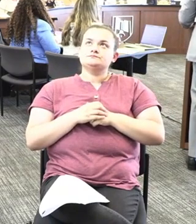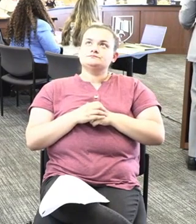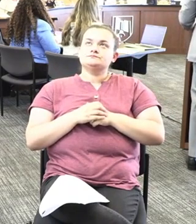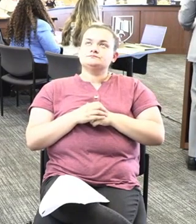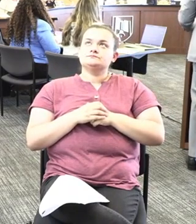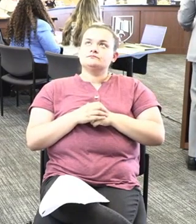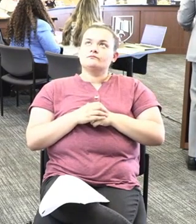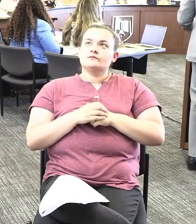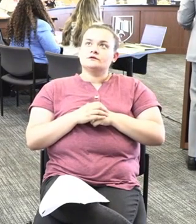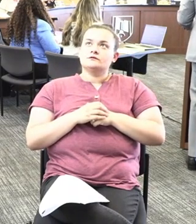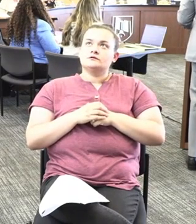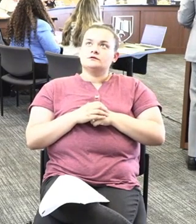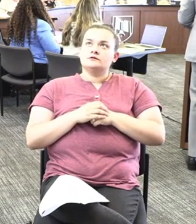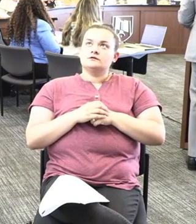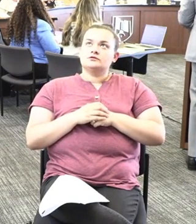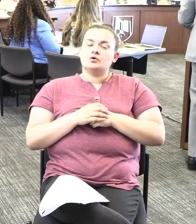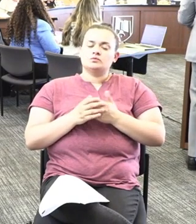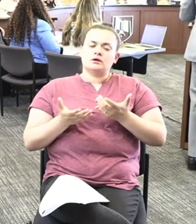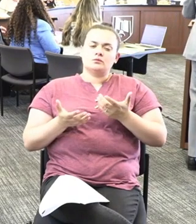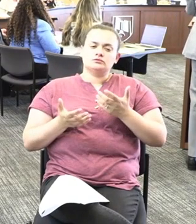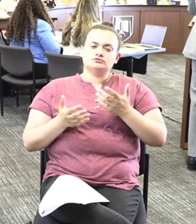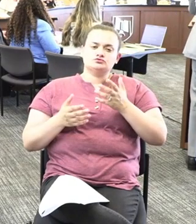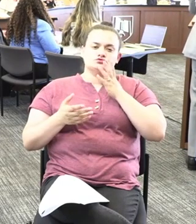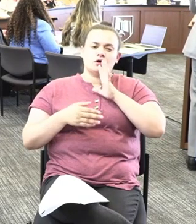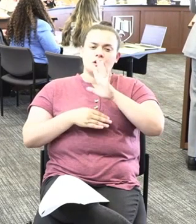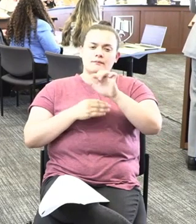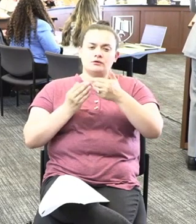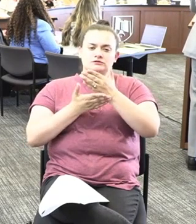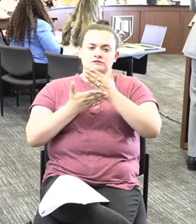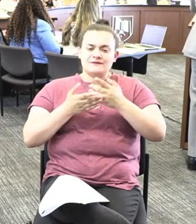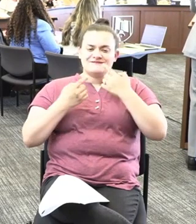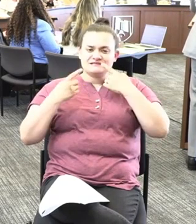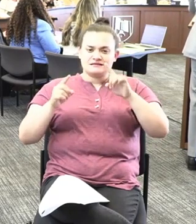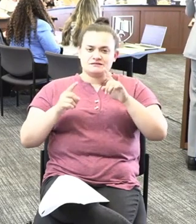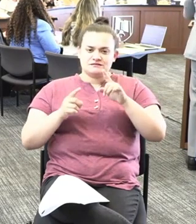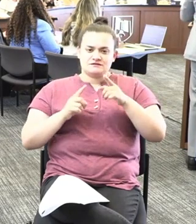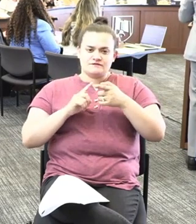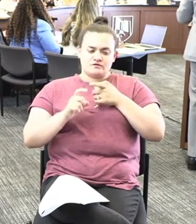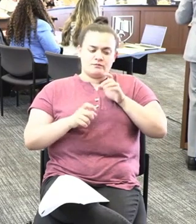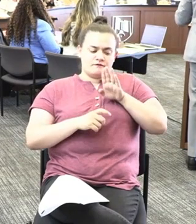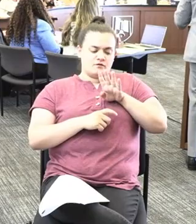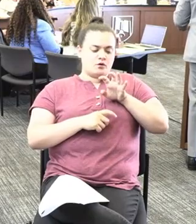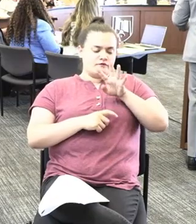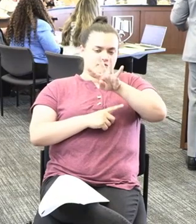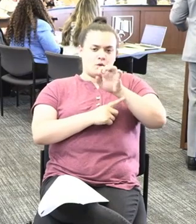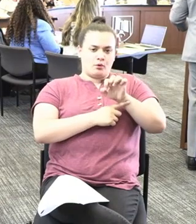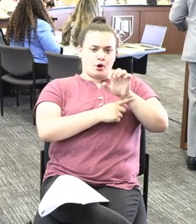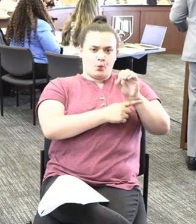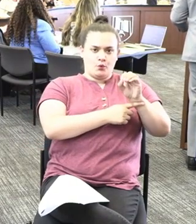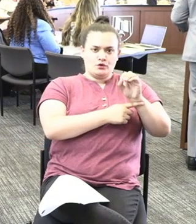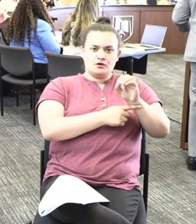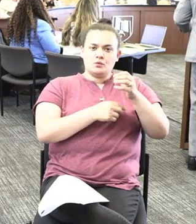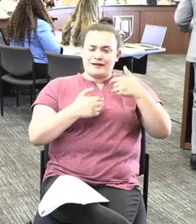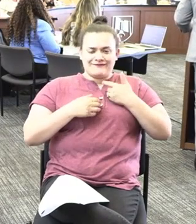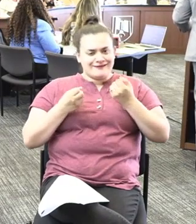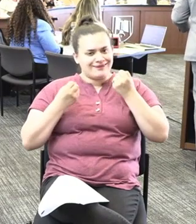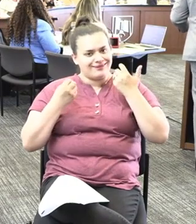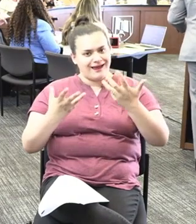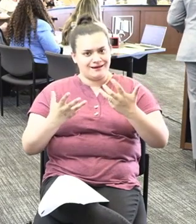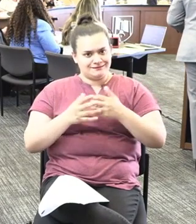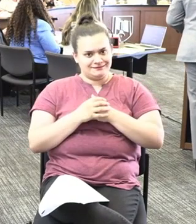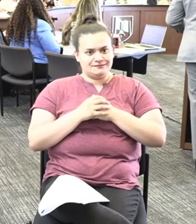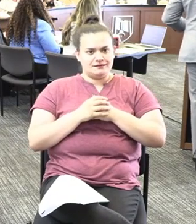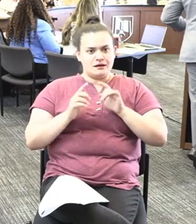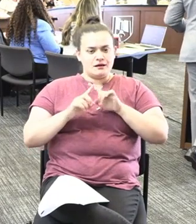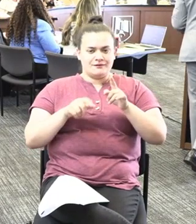So I wanted to just highlight some of the successes of 4.0. We've got a lot of successes that I could highlight,